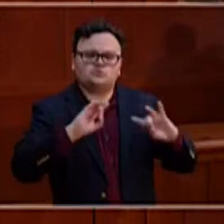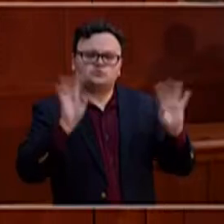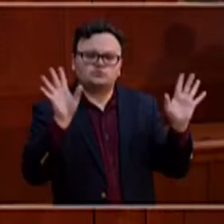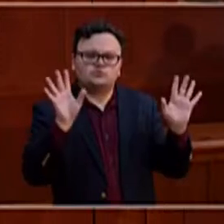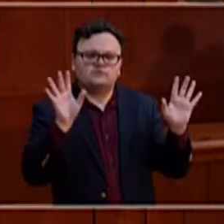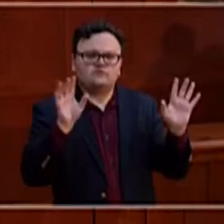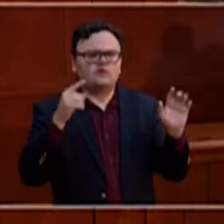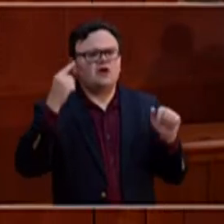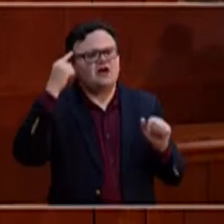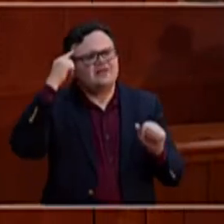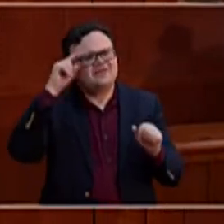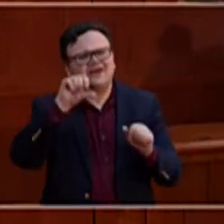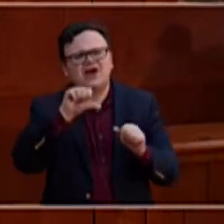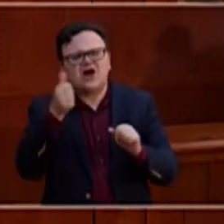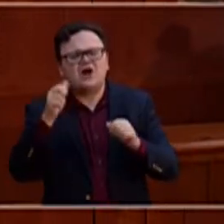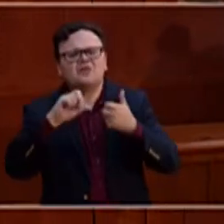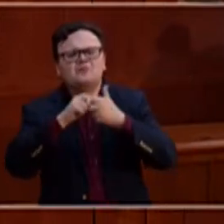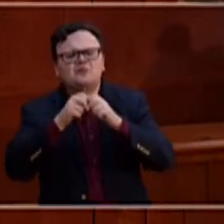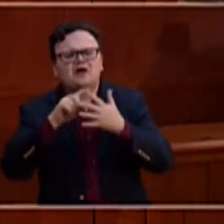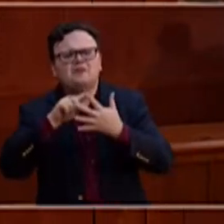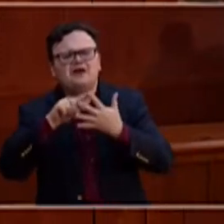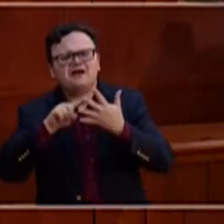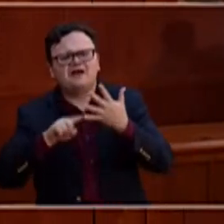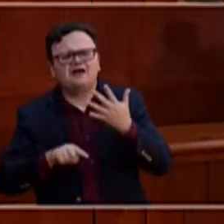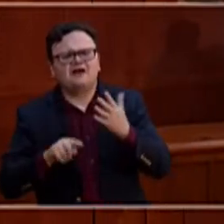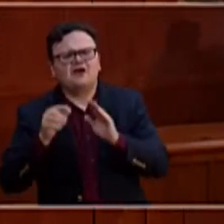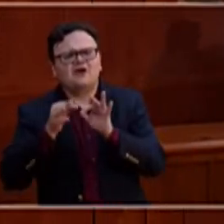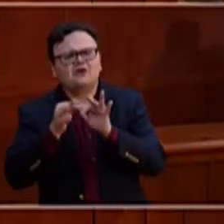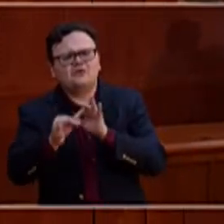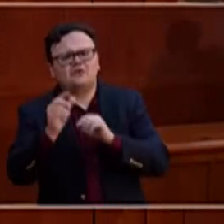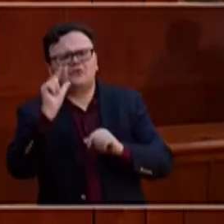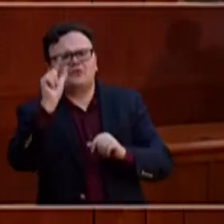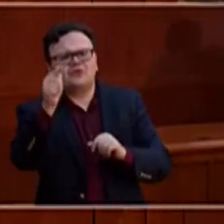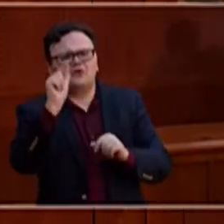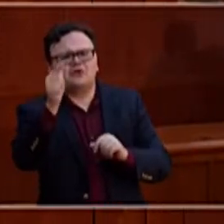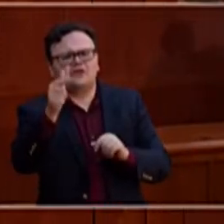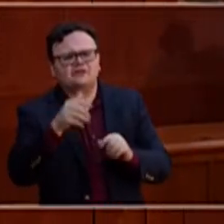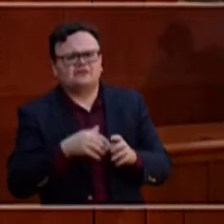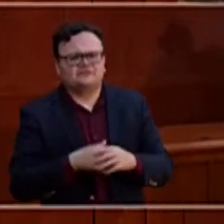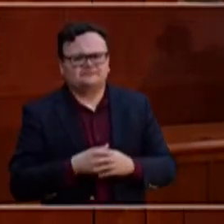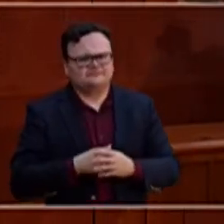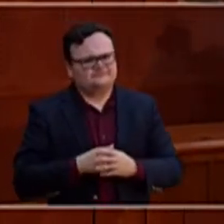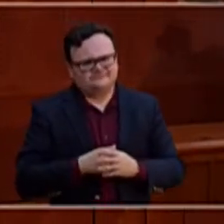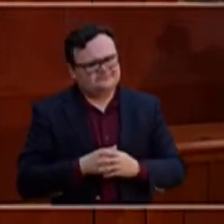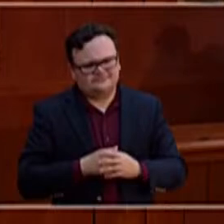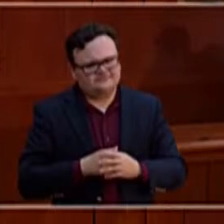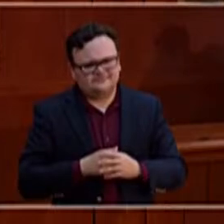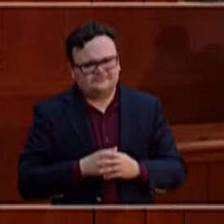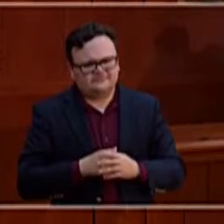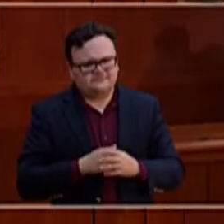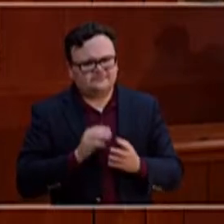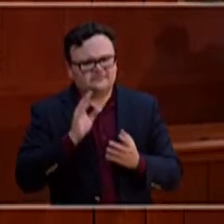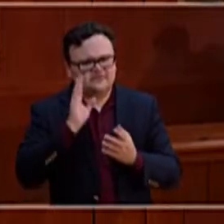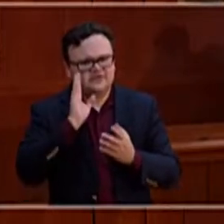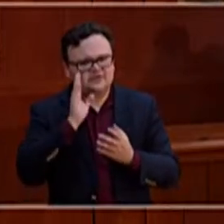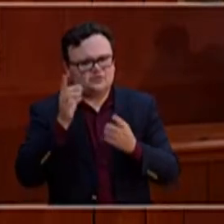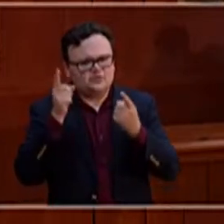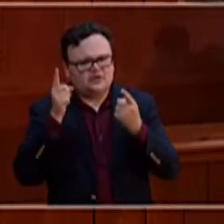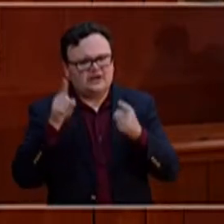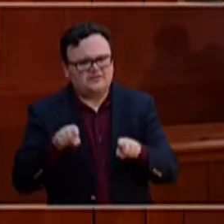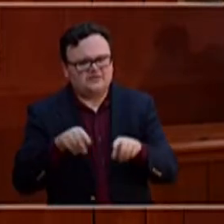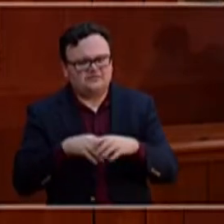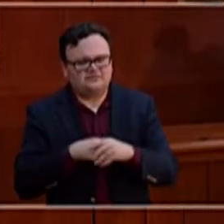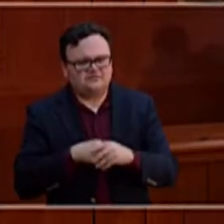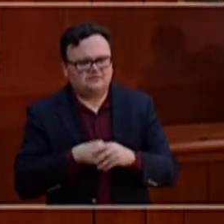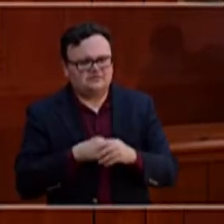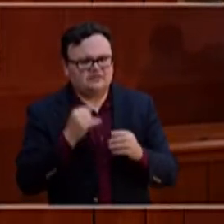these other medical conditions that have a certain incidence, there's a certain volume of this disease that's occurring, is going to go away if you shut